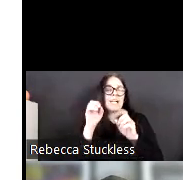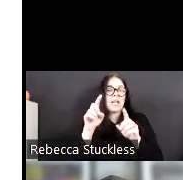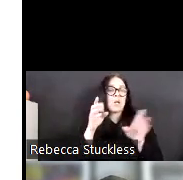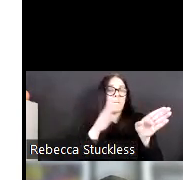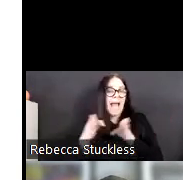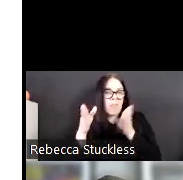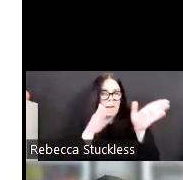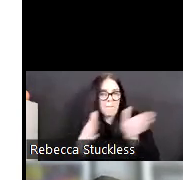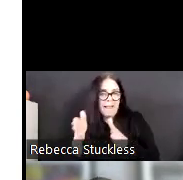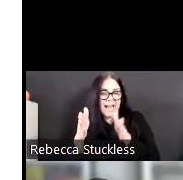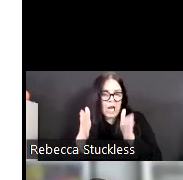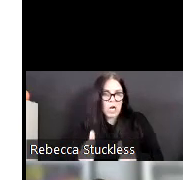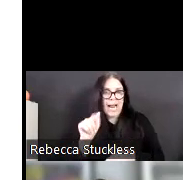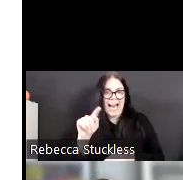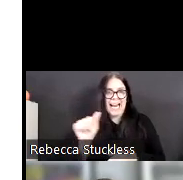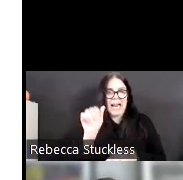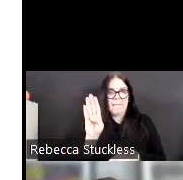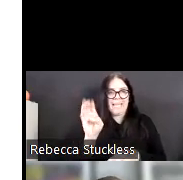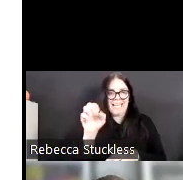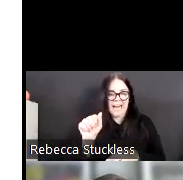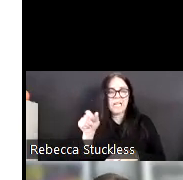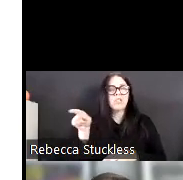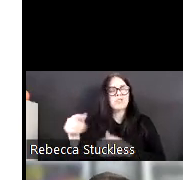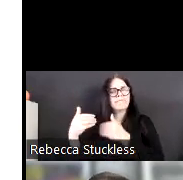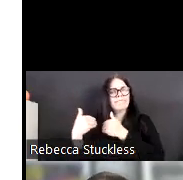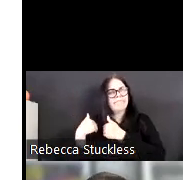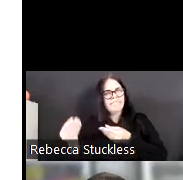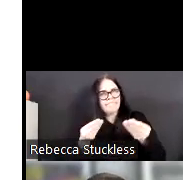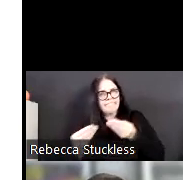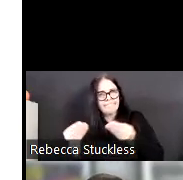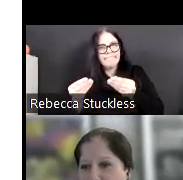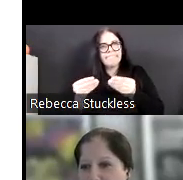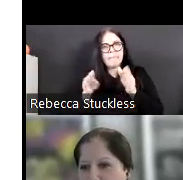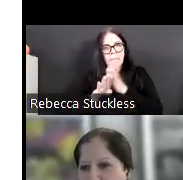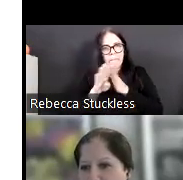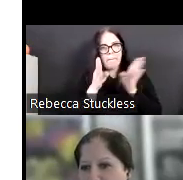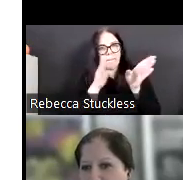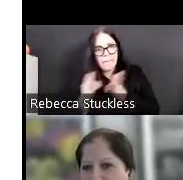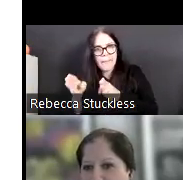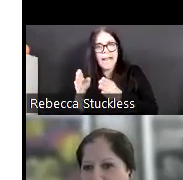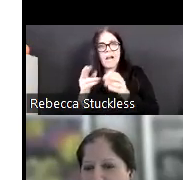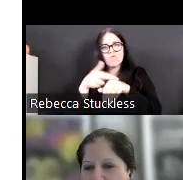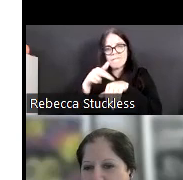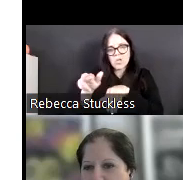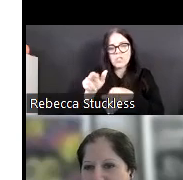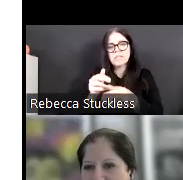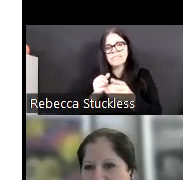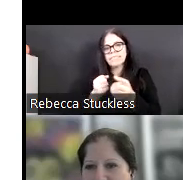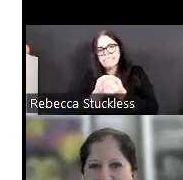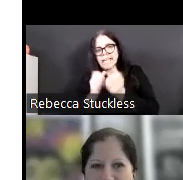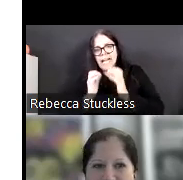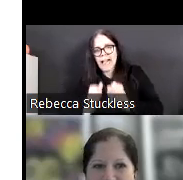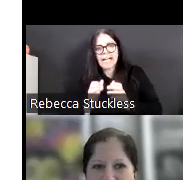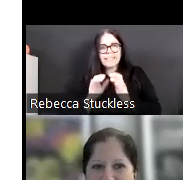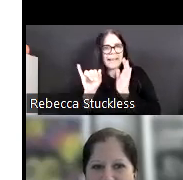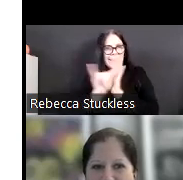planner, she facilitates ABEA's assessments and referrals, working with clients to identify their education and employment goals, and will make referrals